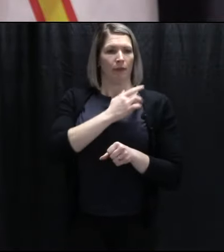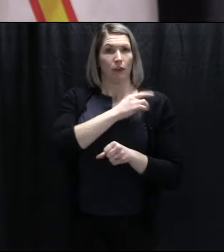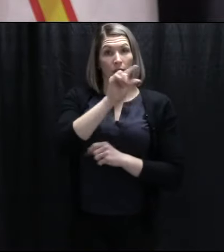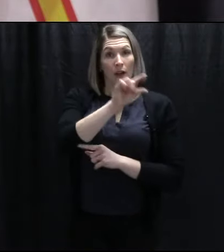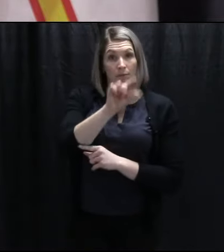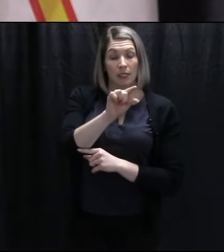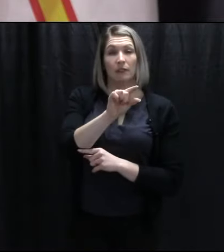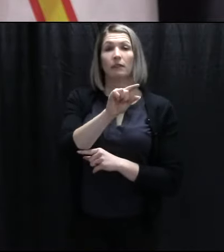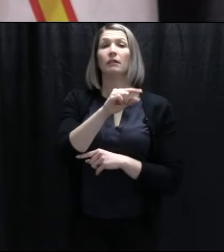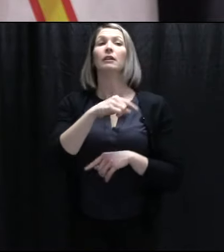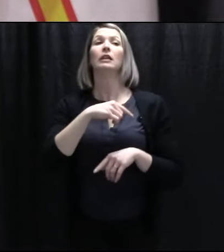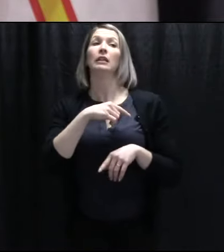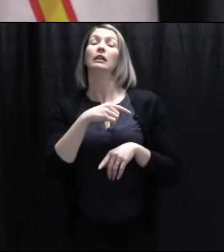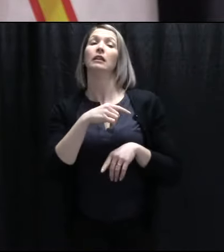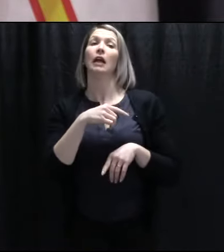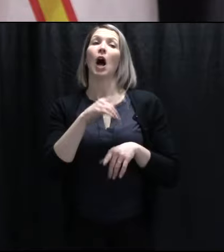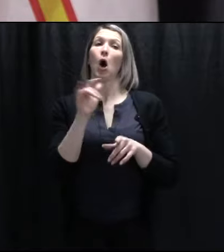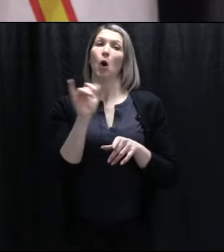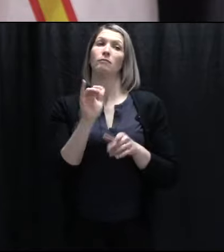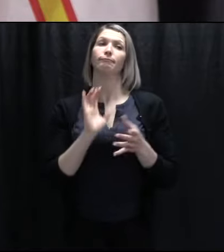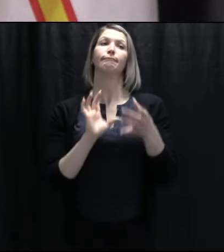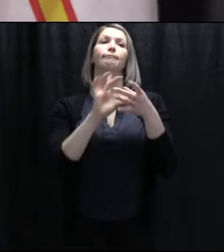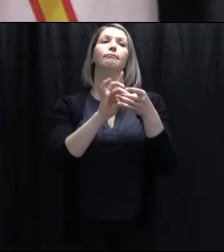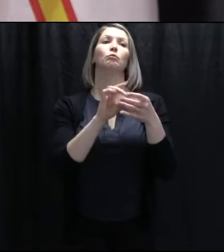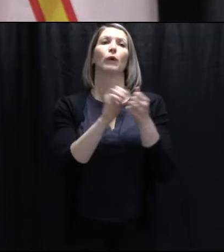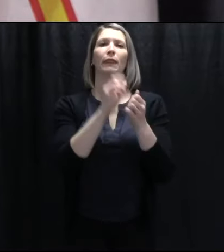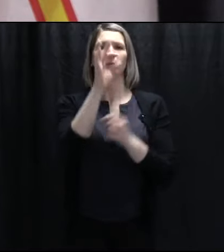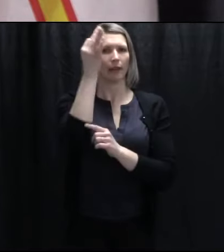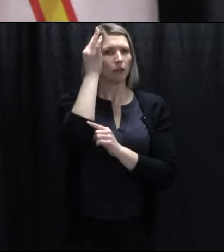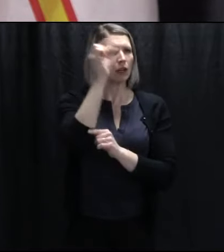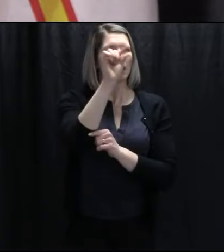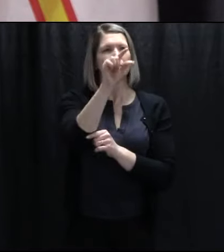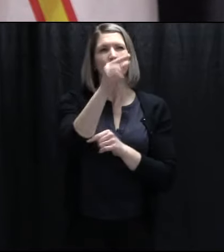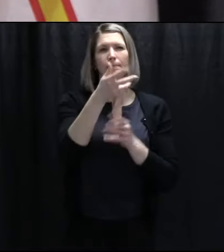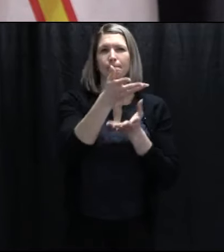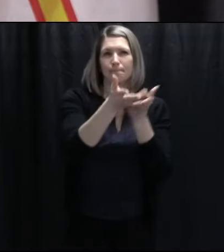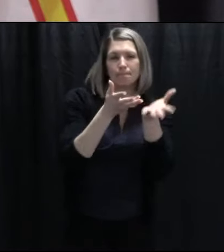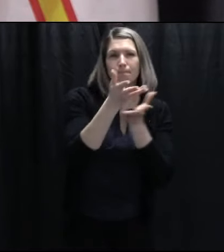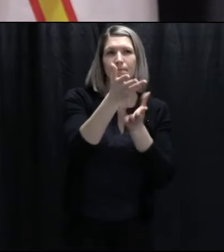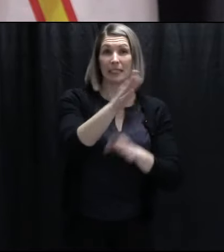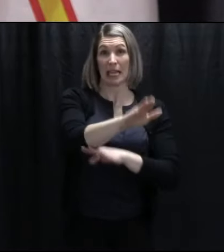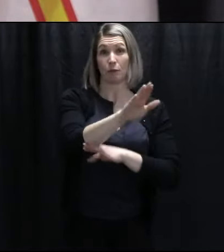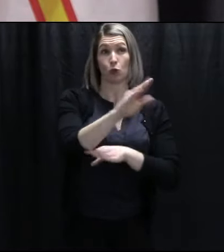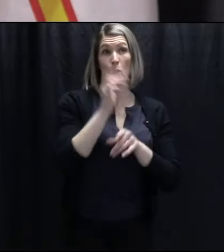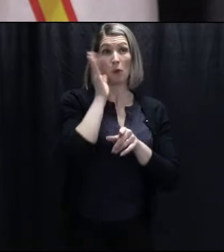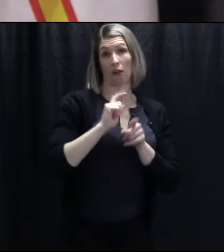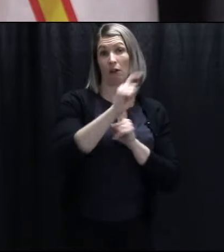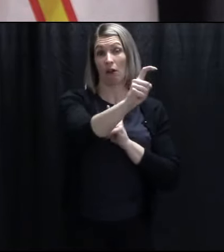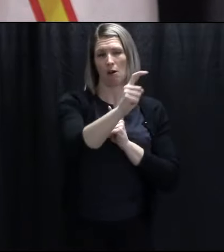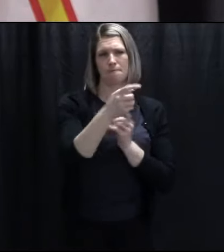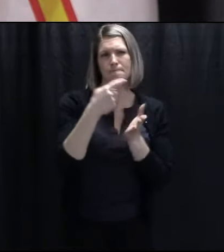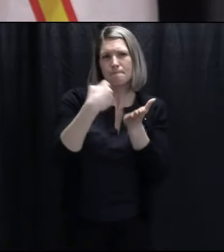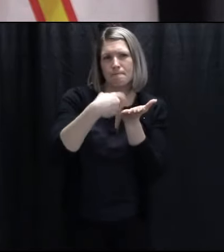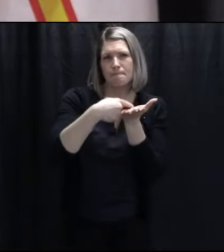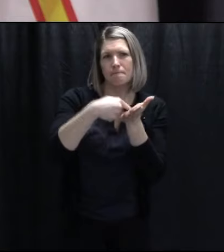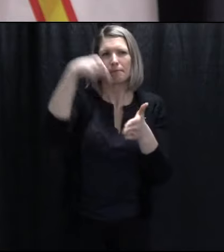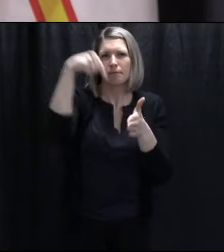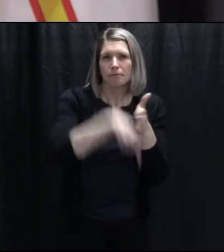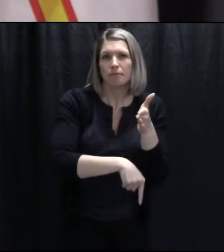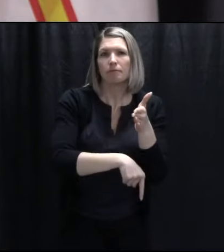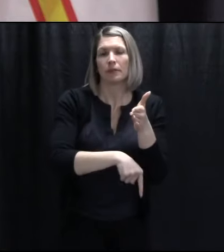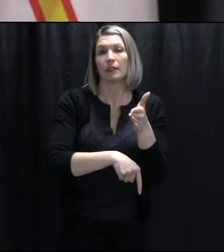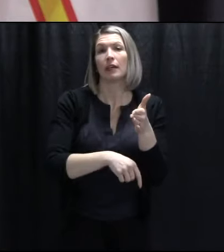call again later this afternoon to try and figure out how the dynamics are within those programs. But as my